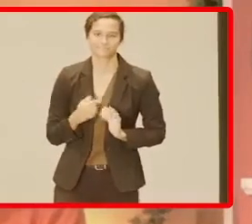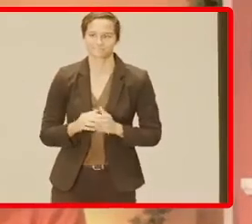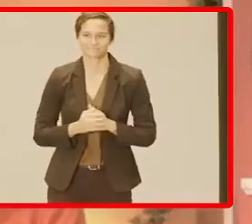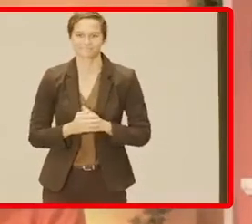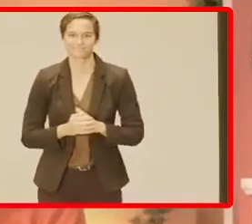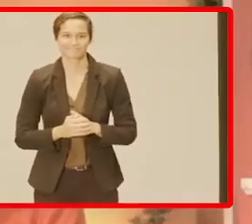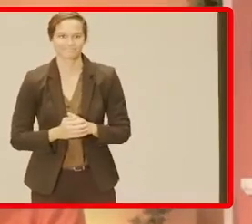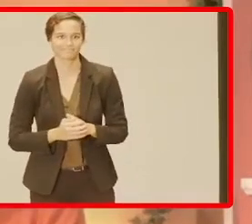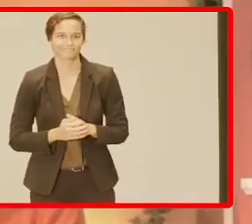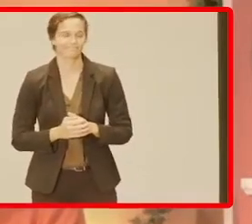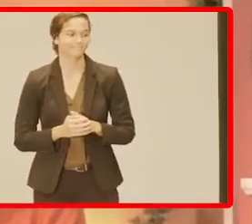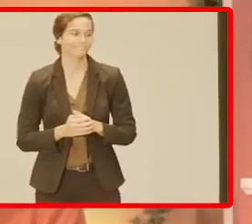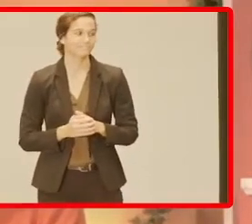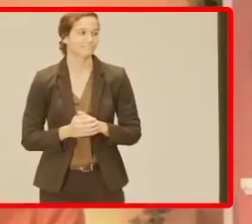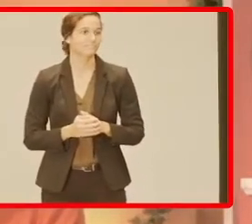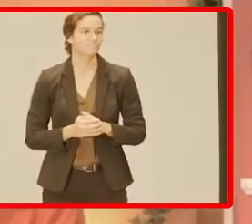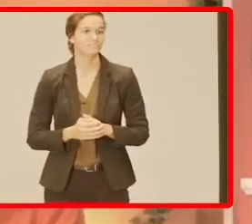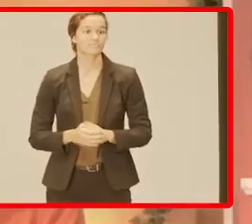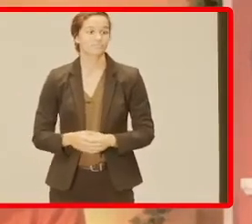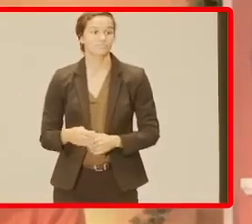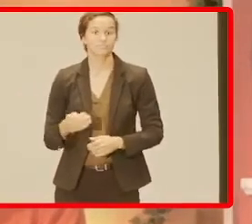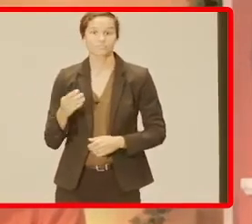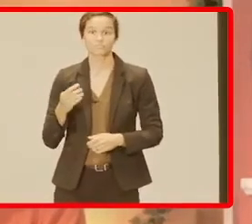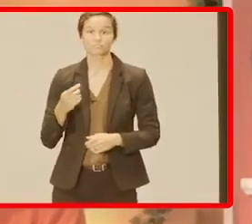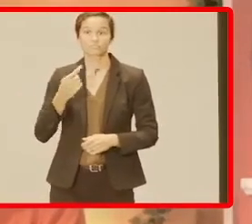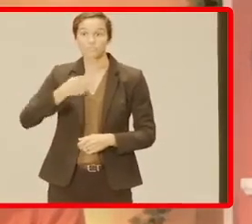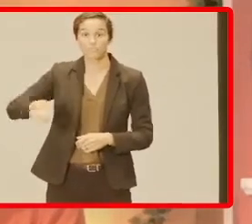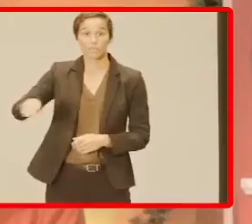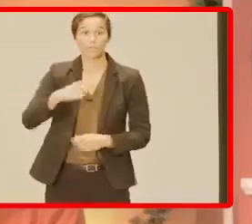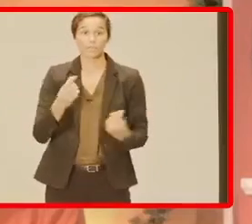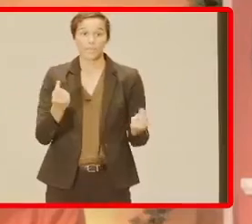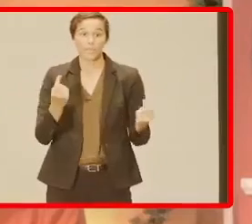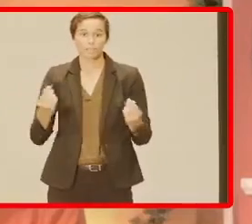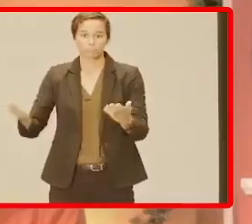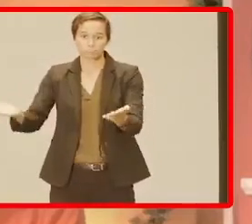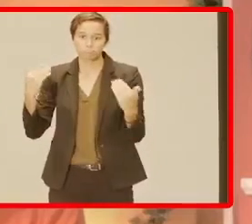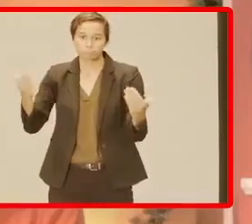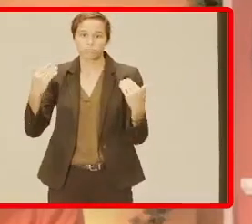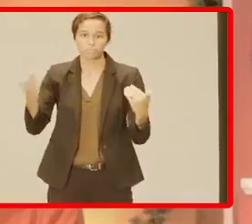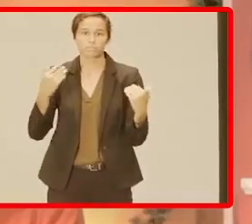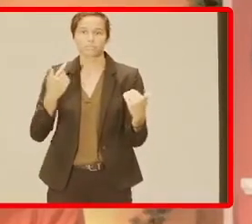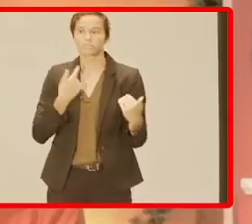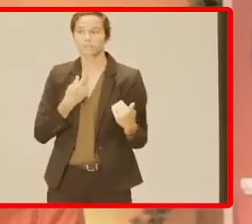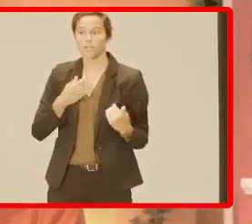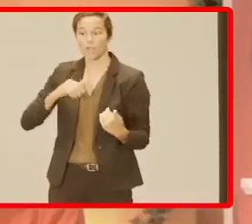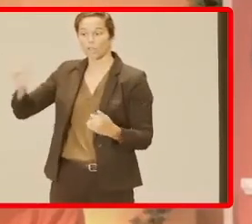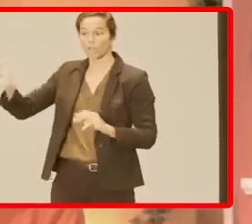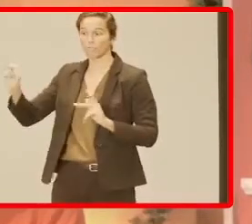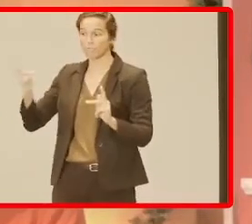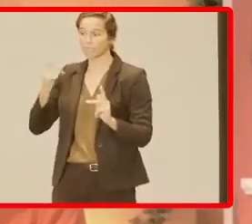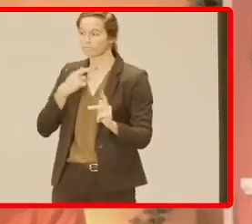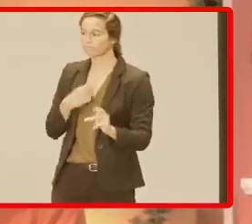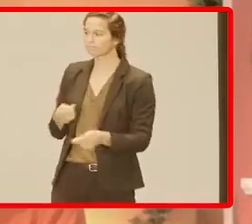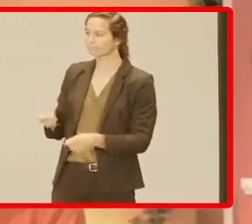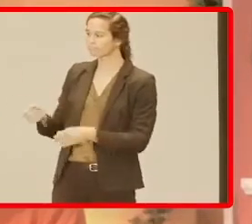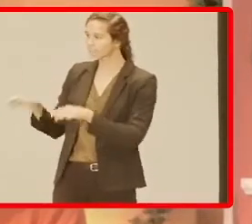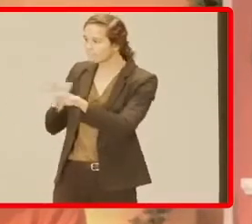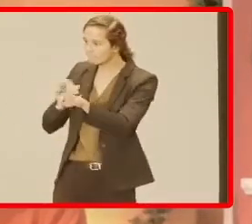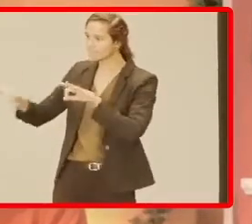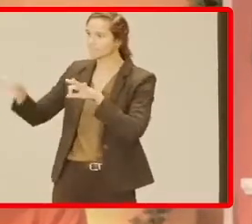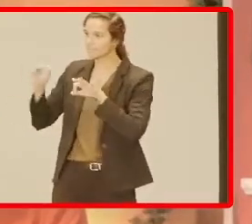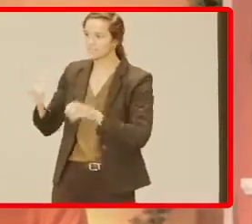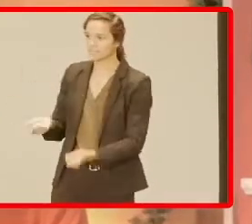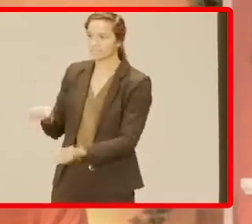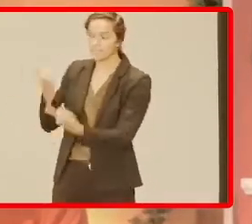see us all in a human way. Let's be sure to recognize that we humans all